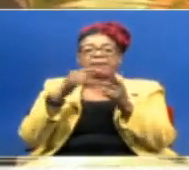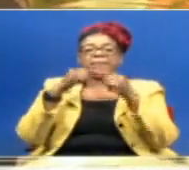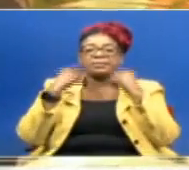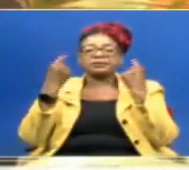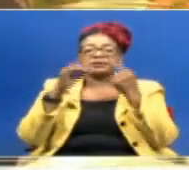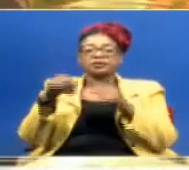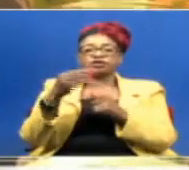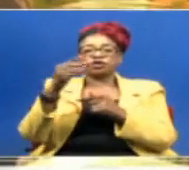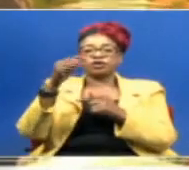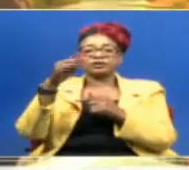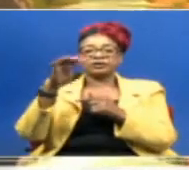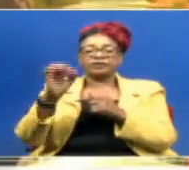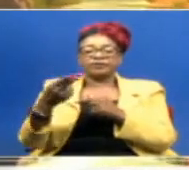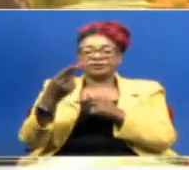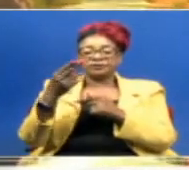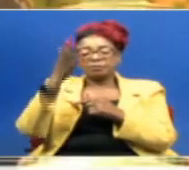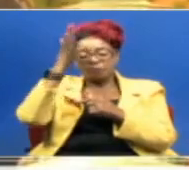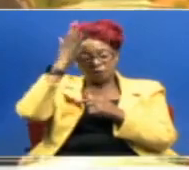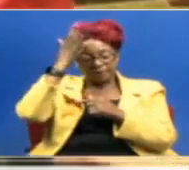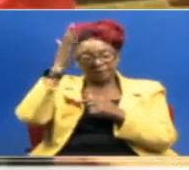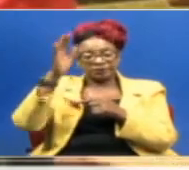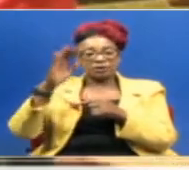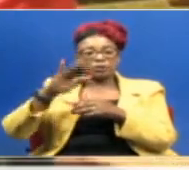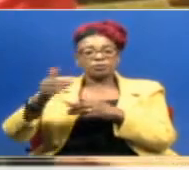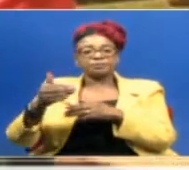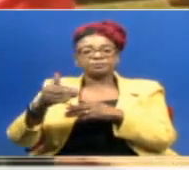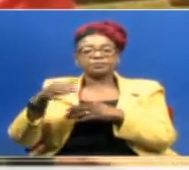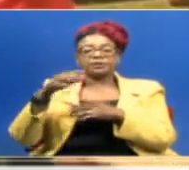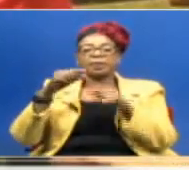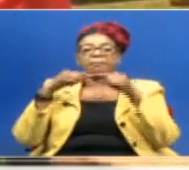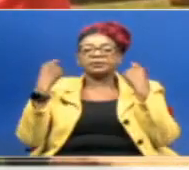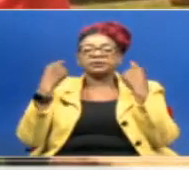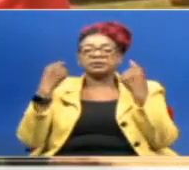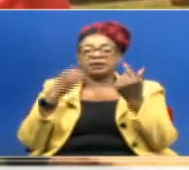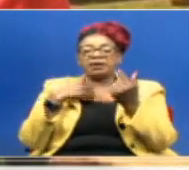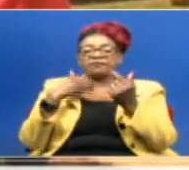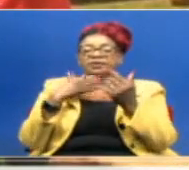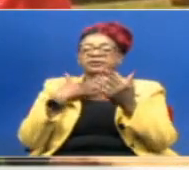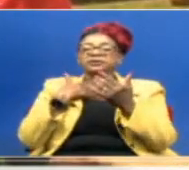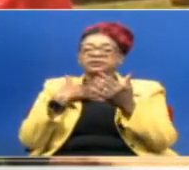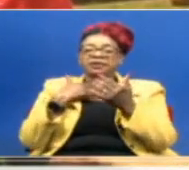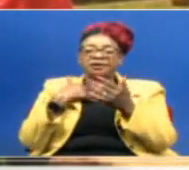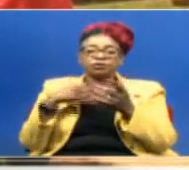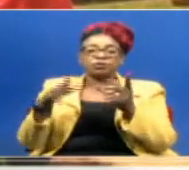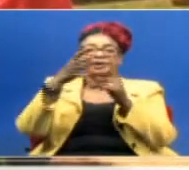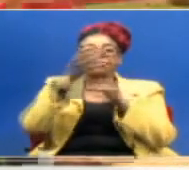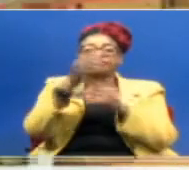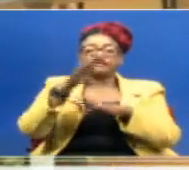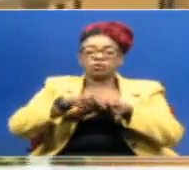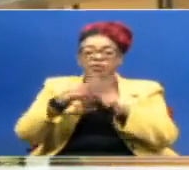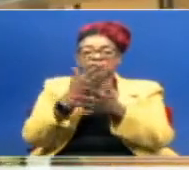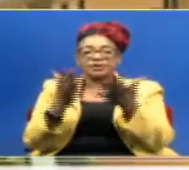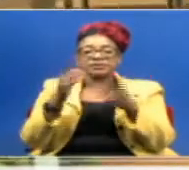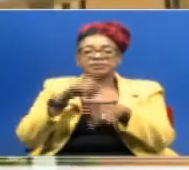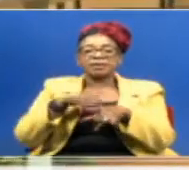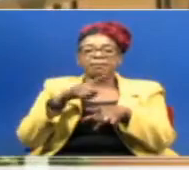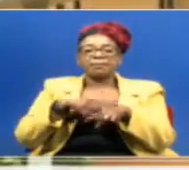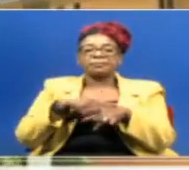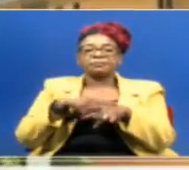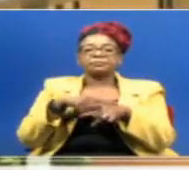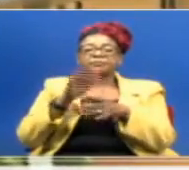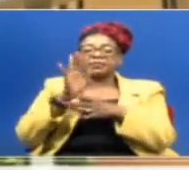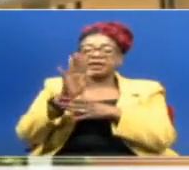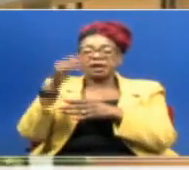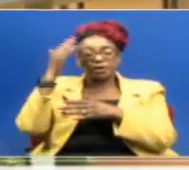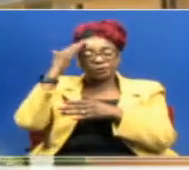streets of Bungoma town. Pastor Mukolwe ignited the desire to achieve bigger and greater things after the man of God noticed his